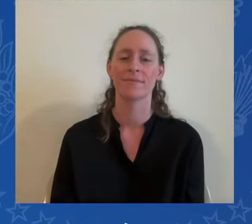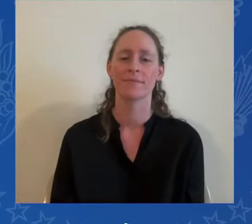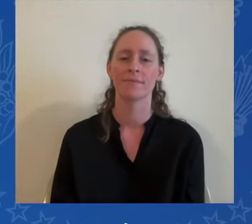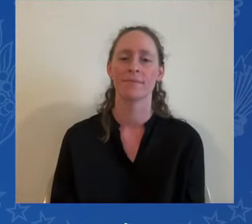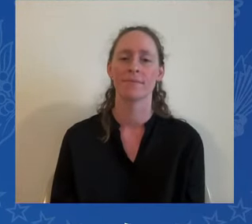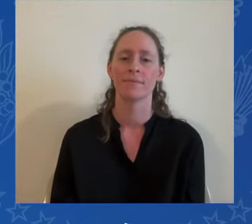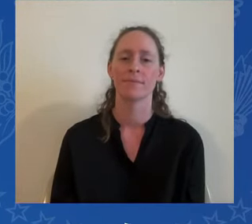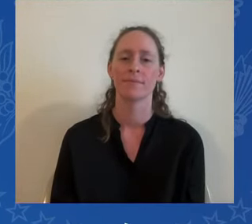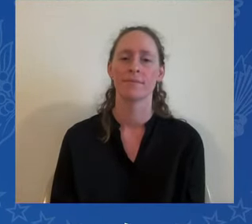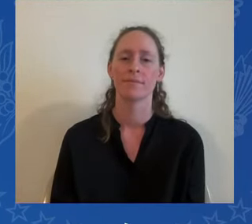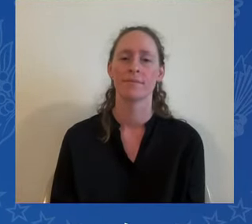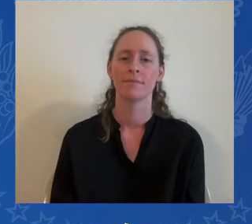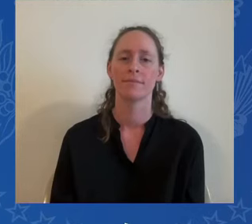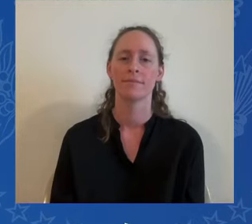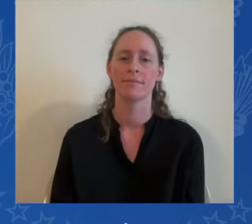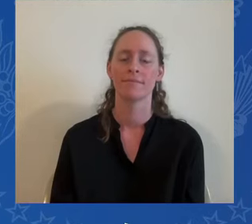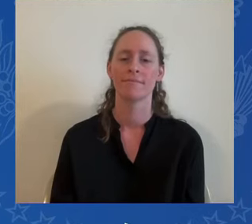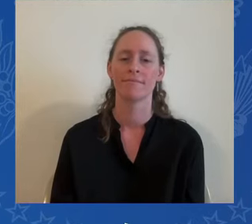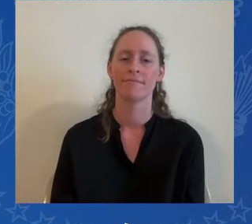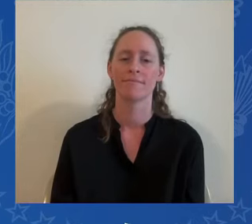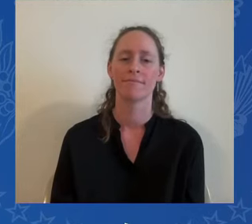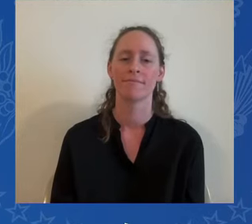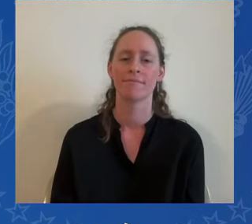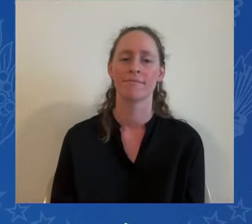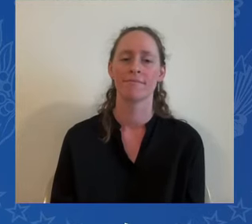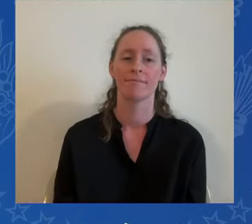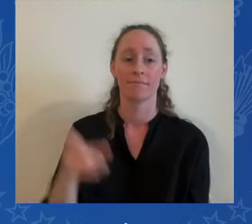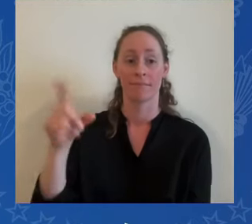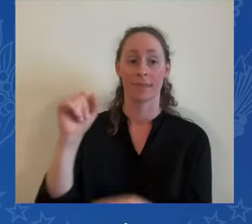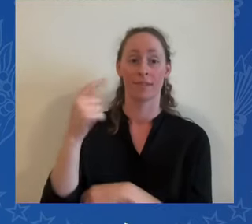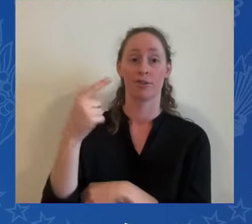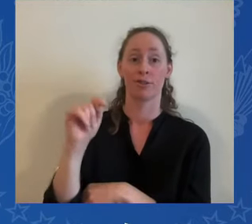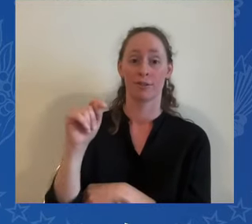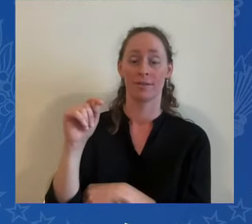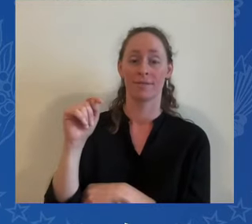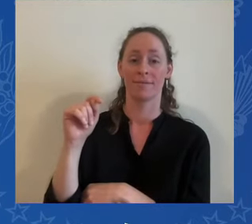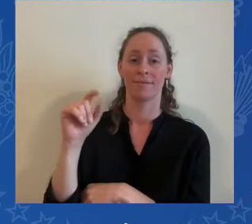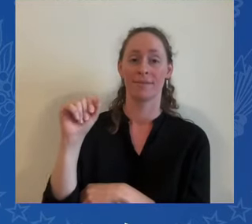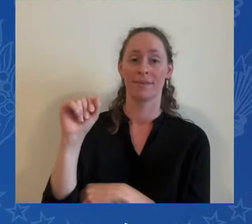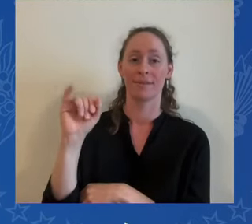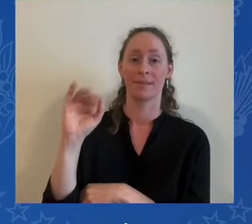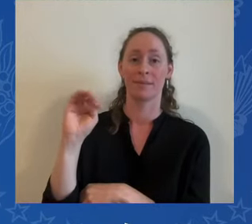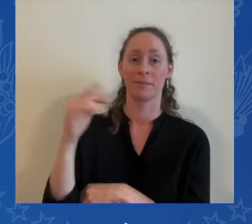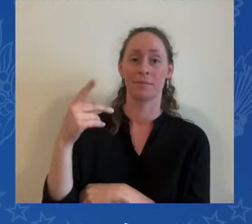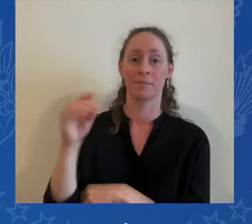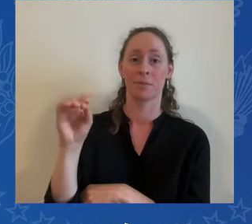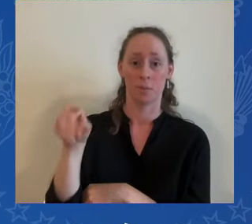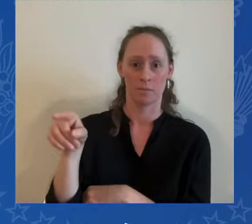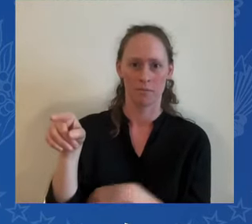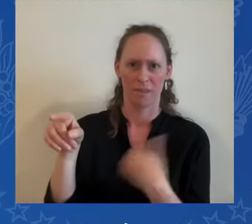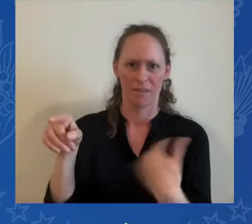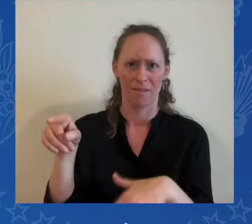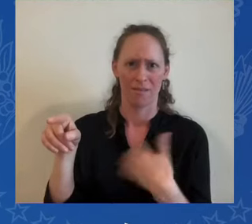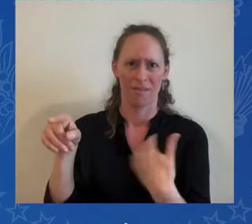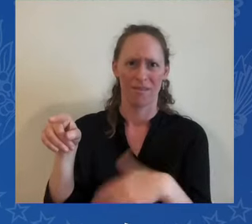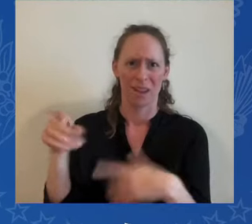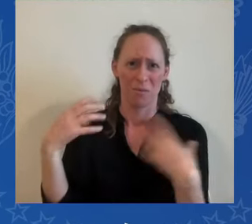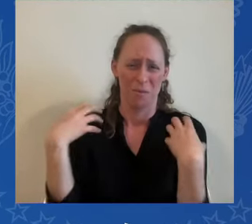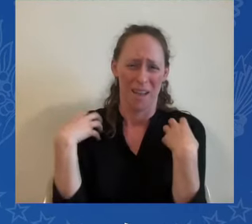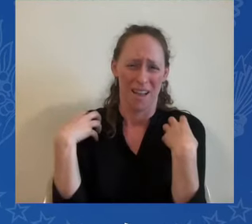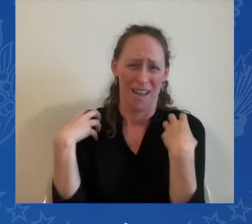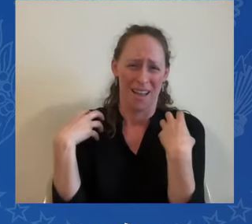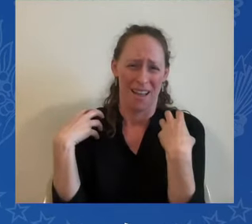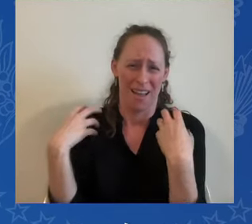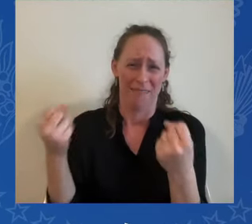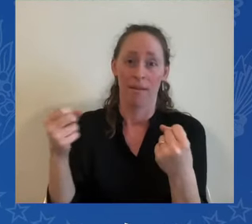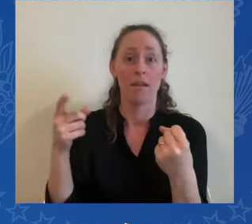Sergeant Kendrick Simpo of the Houston Police Department, who demonstrated unflinching bravery as he fearlessly confronted a man carrying an assault-style